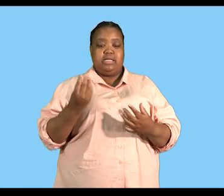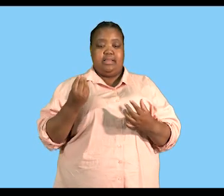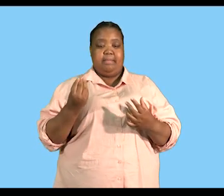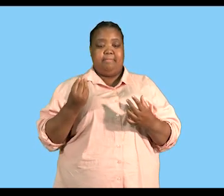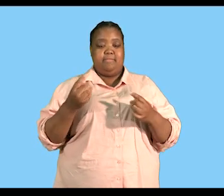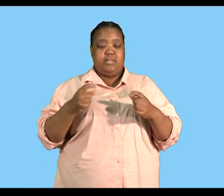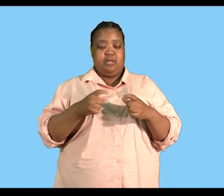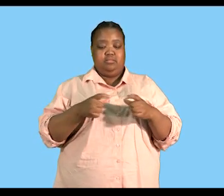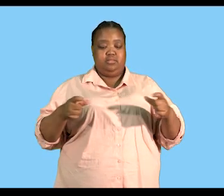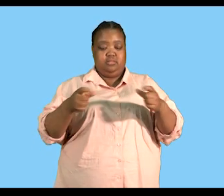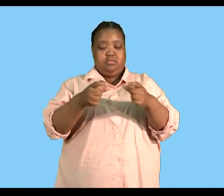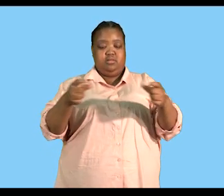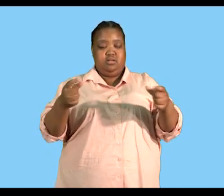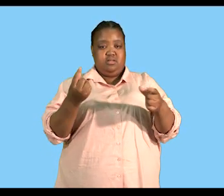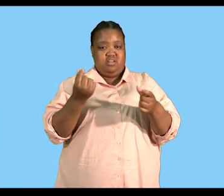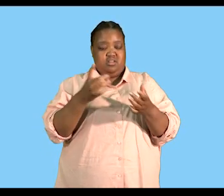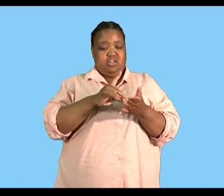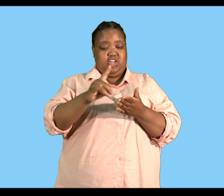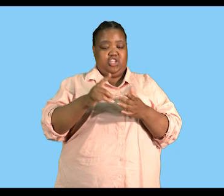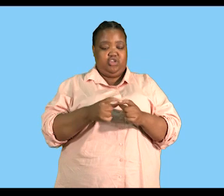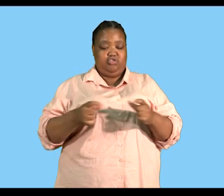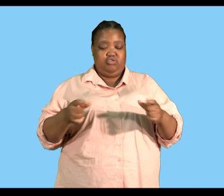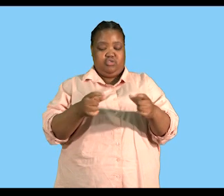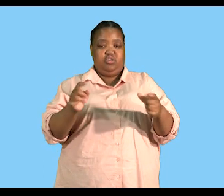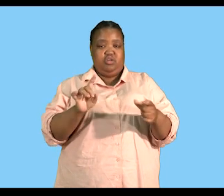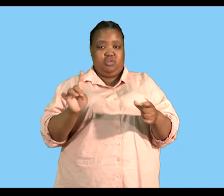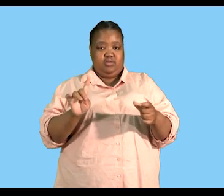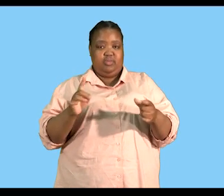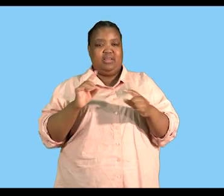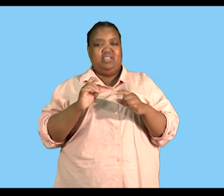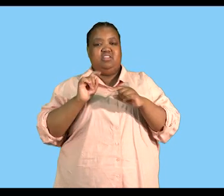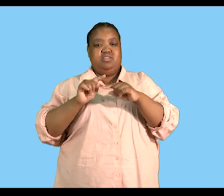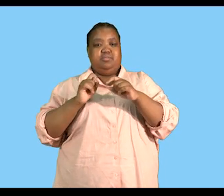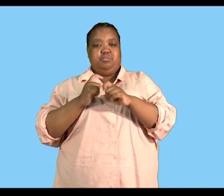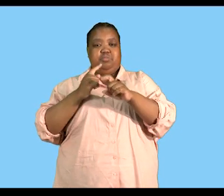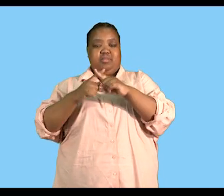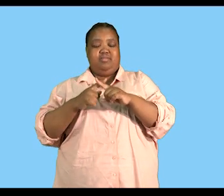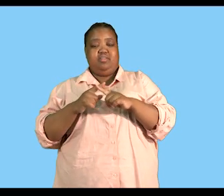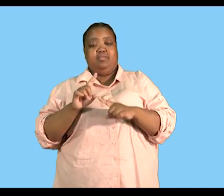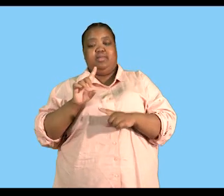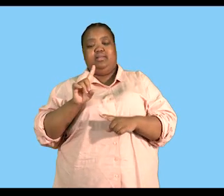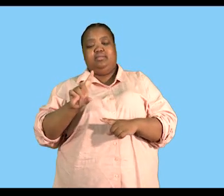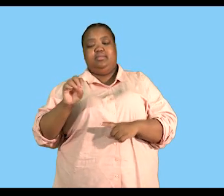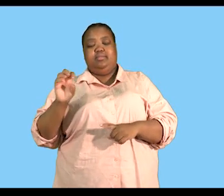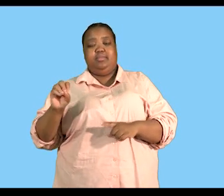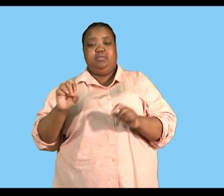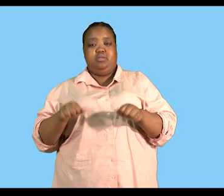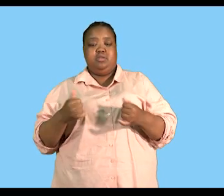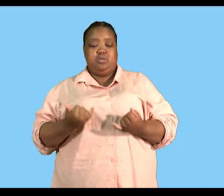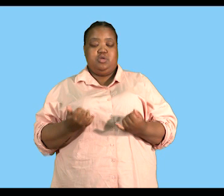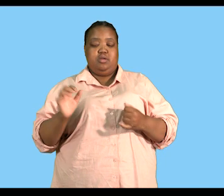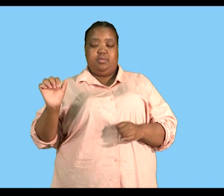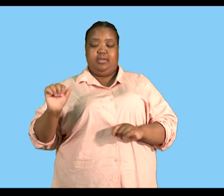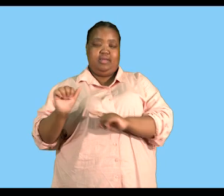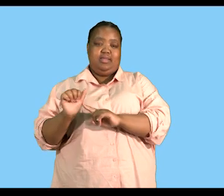of notes, we divide by 100. So in this case, we have the number of notes, we are looking for the amount. So we multiply by 100. So